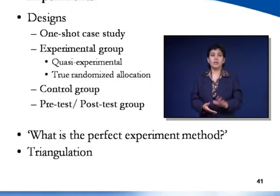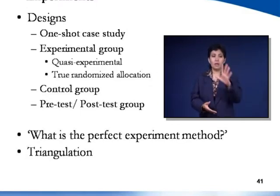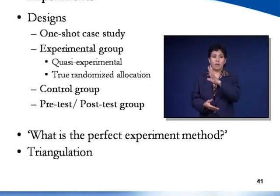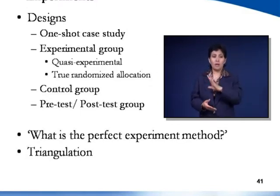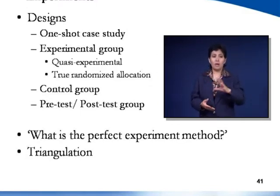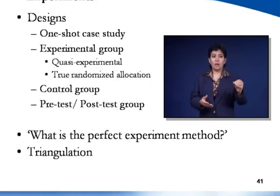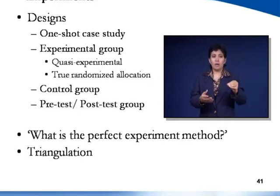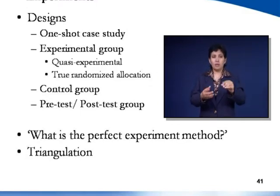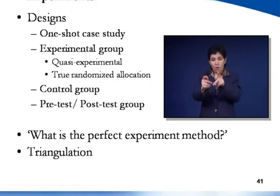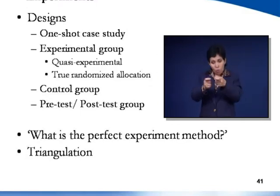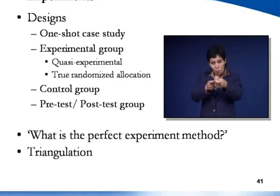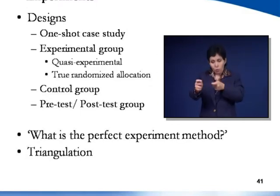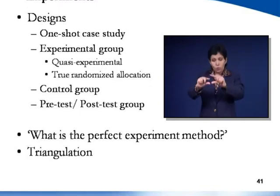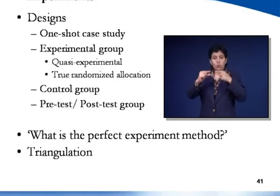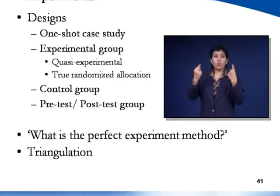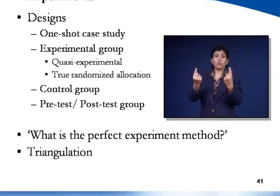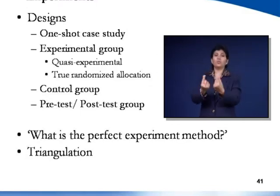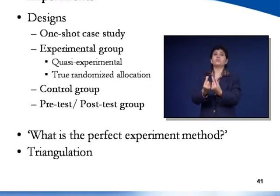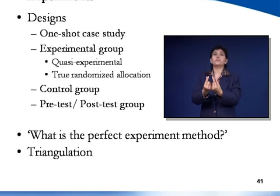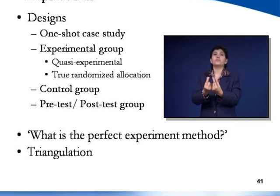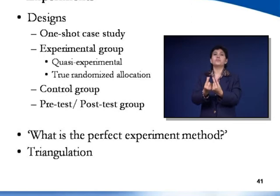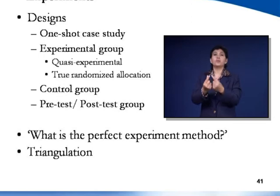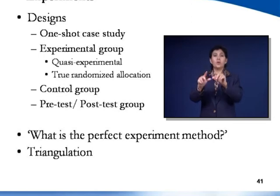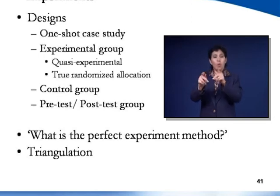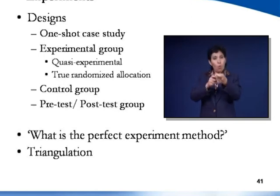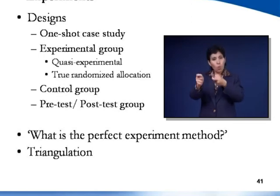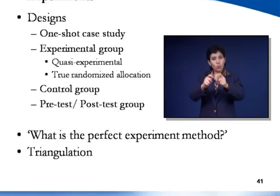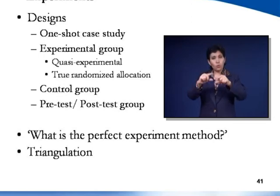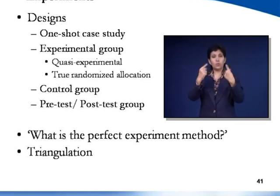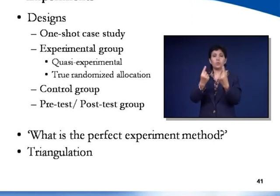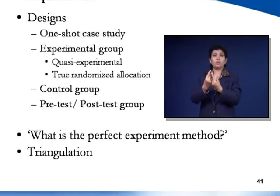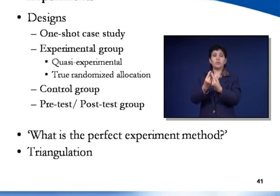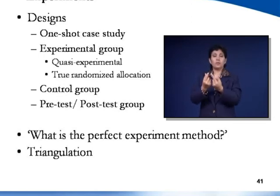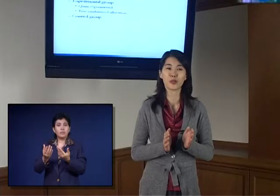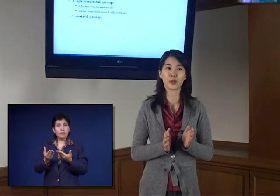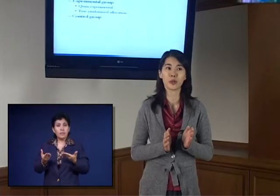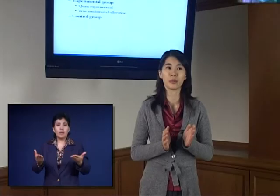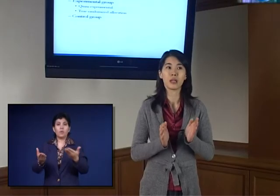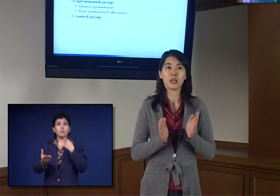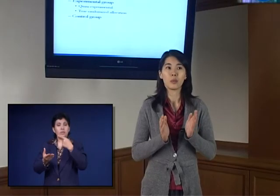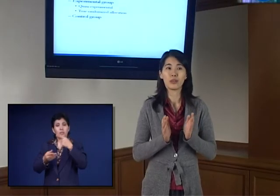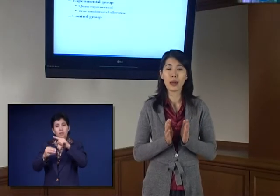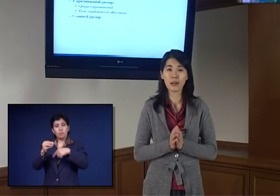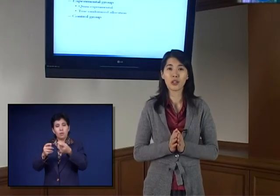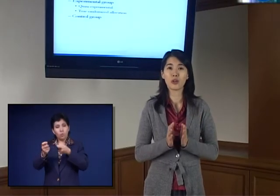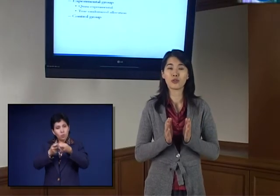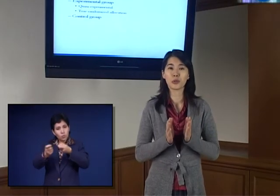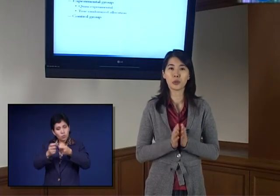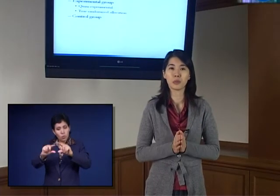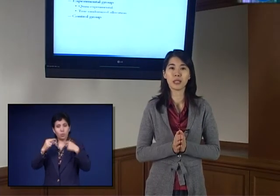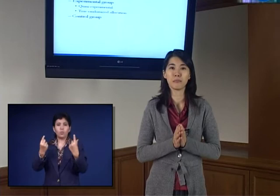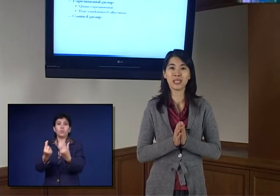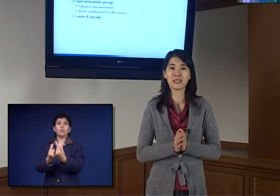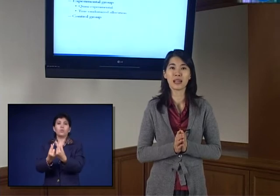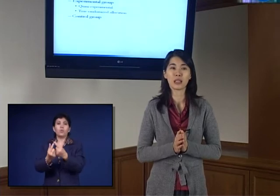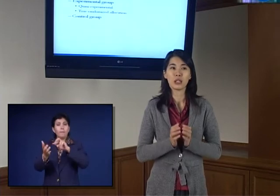And the control group. The control group means, the control group, hereby, when you say the control group, when you have a control